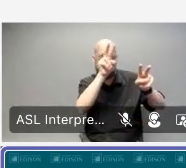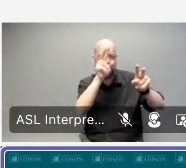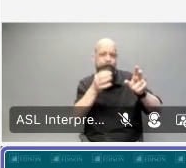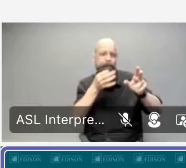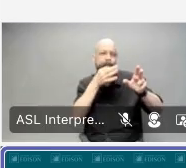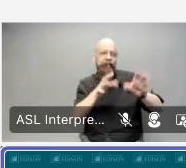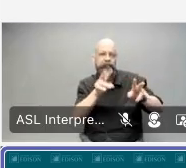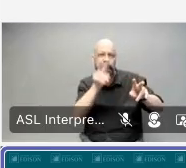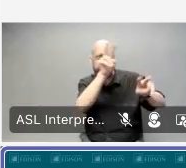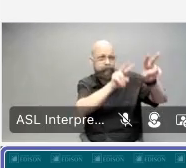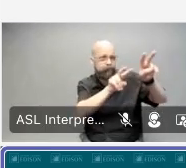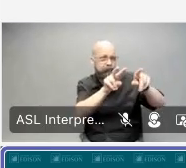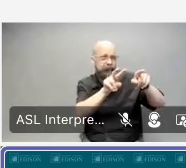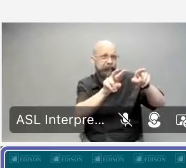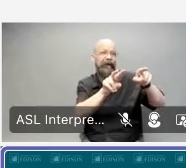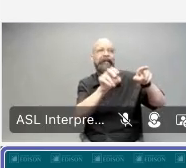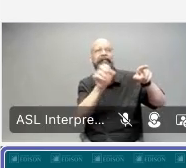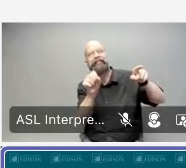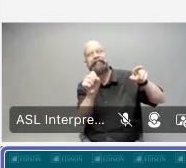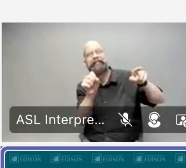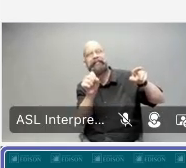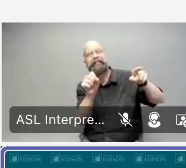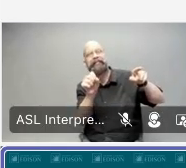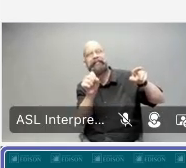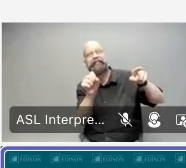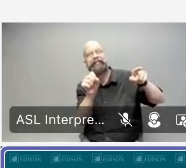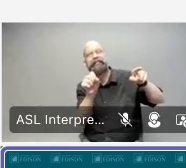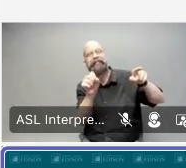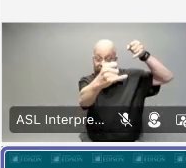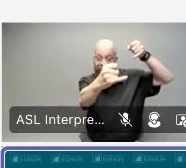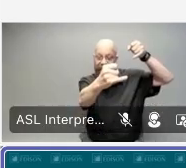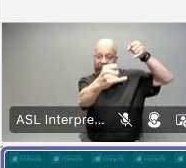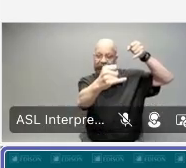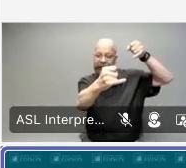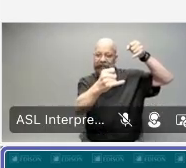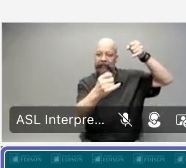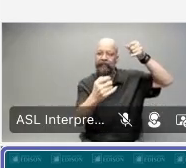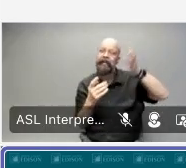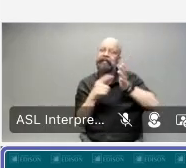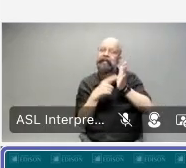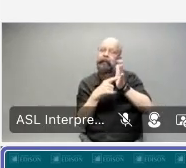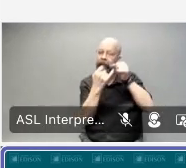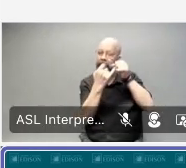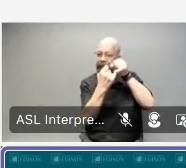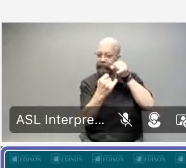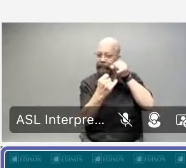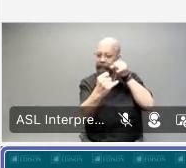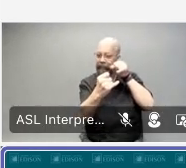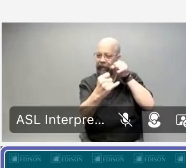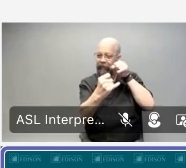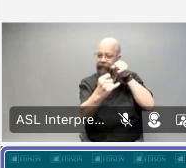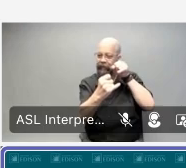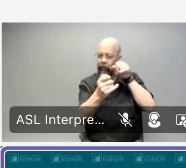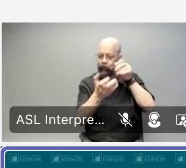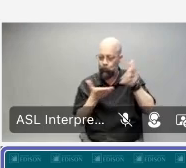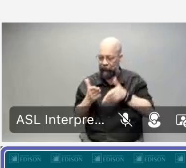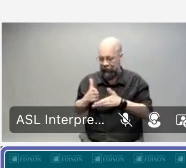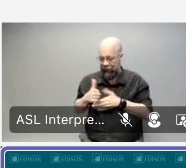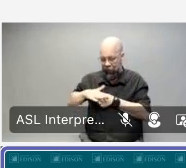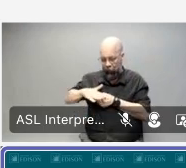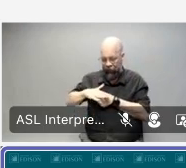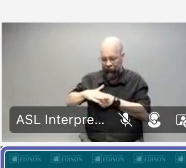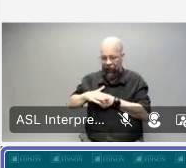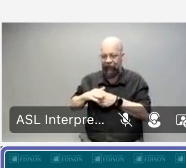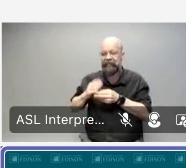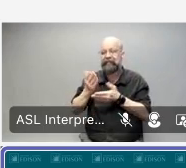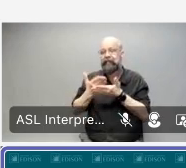property and determine whether or not that power line is like, sometimes there's service drops that run through them. Those typically have a little bit of